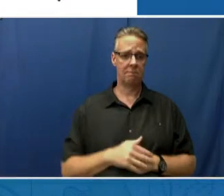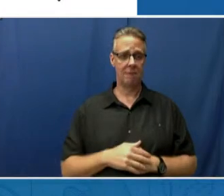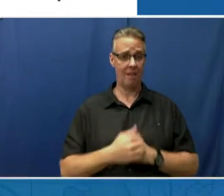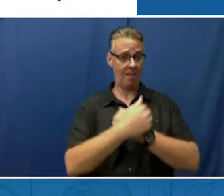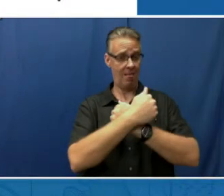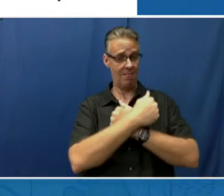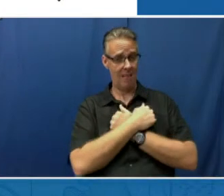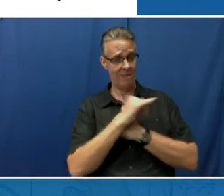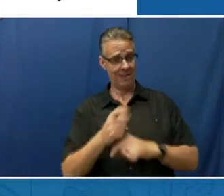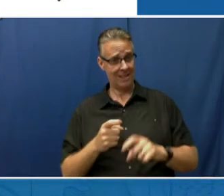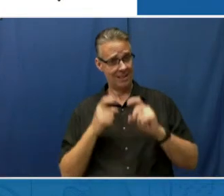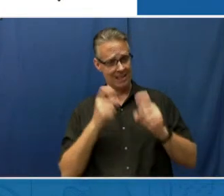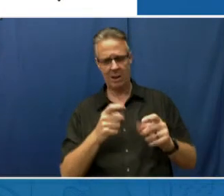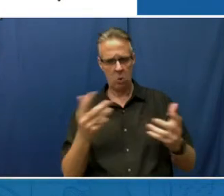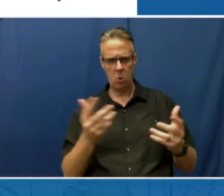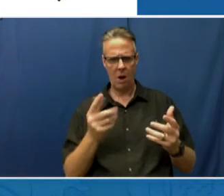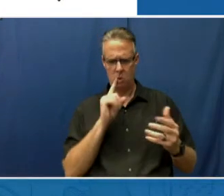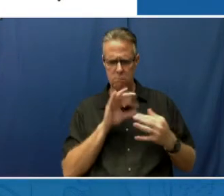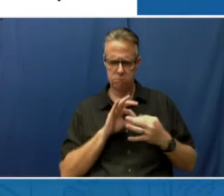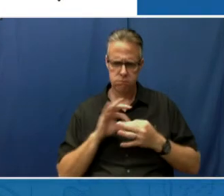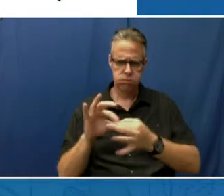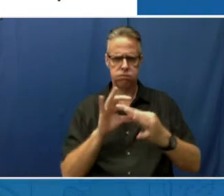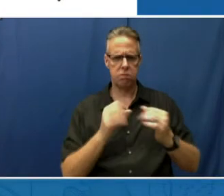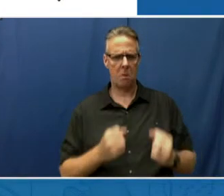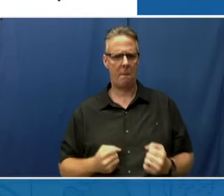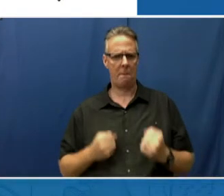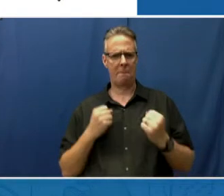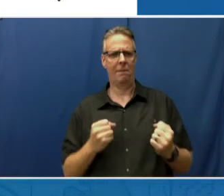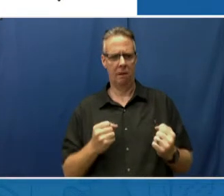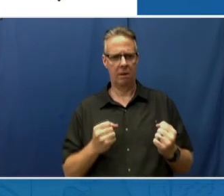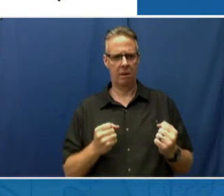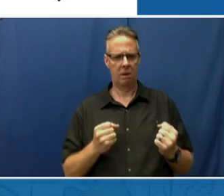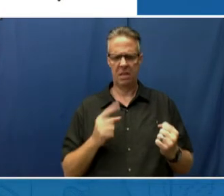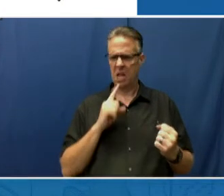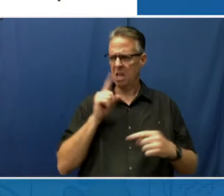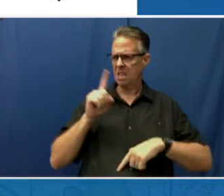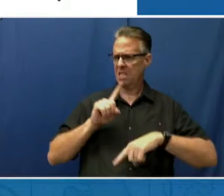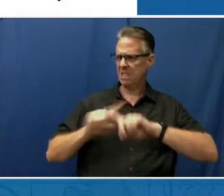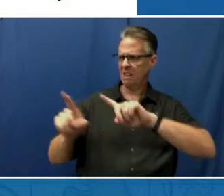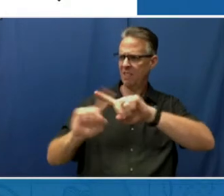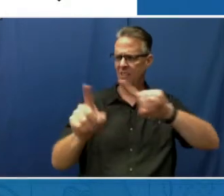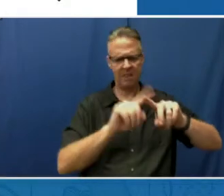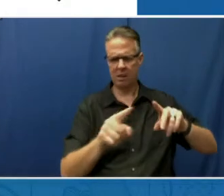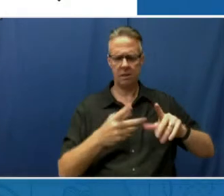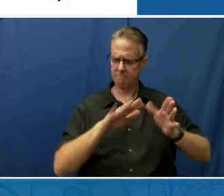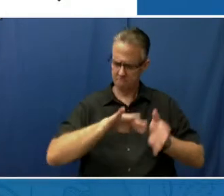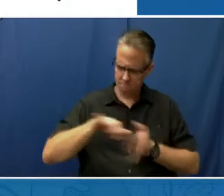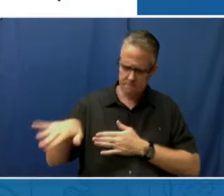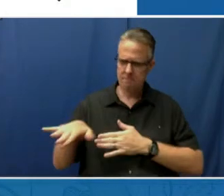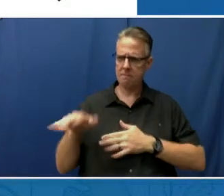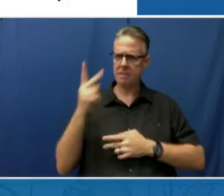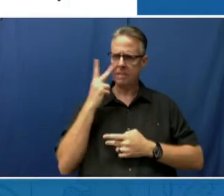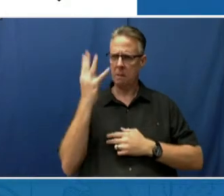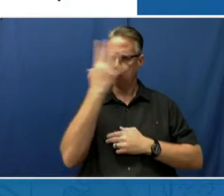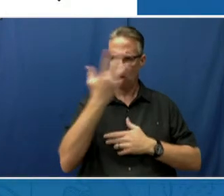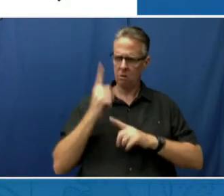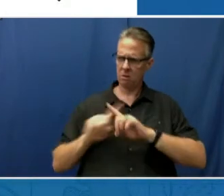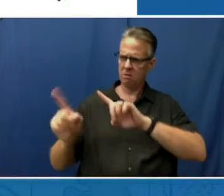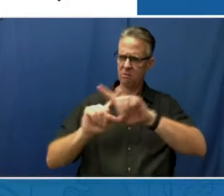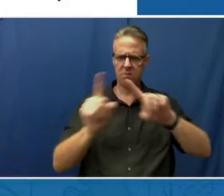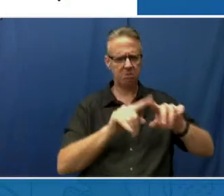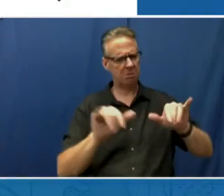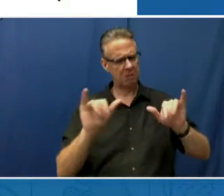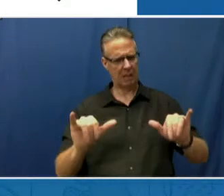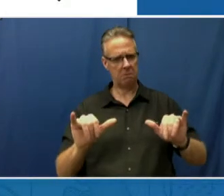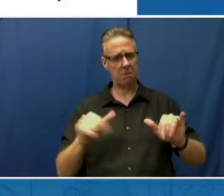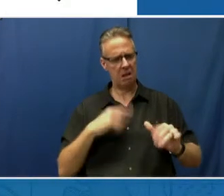endowed with unifying power, the strength to look beyond our differences, to see the beauty in each of us. I choose love